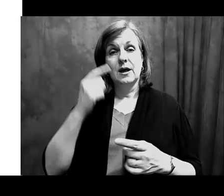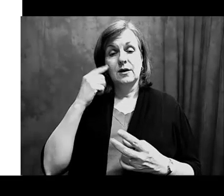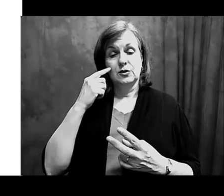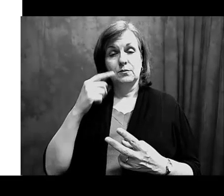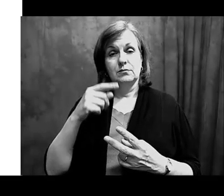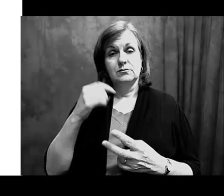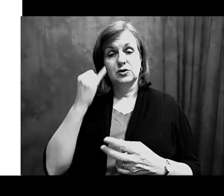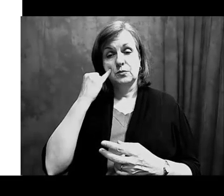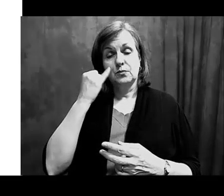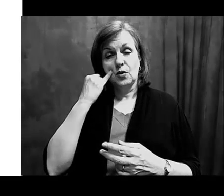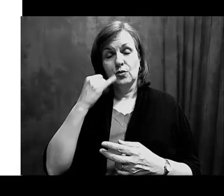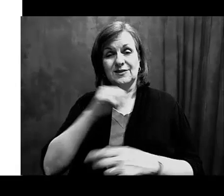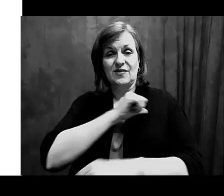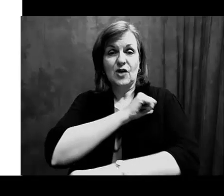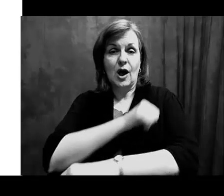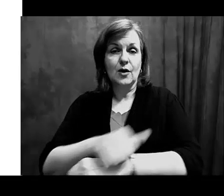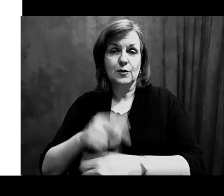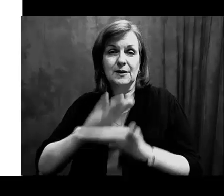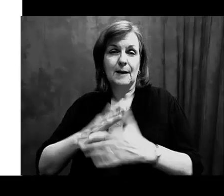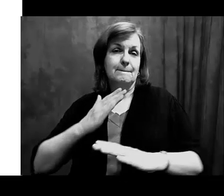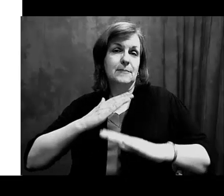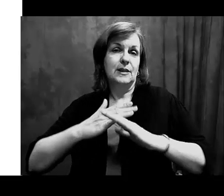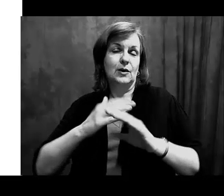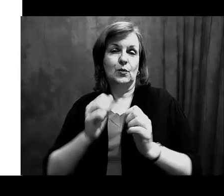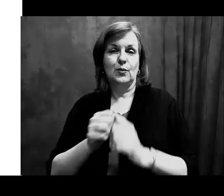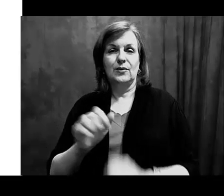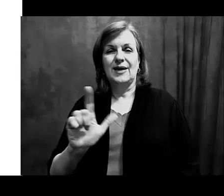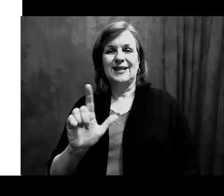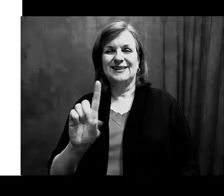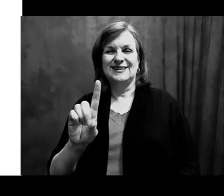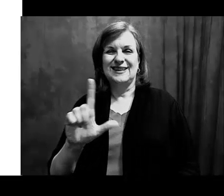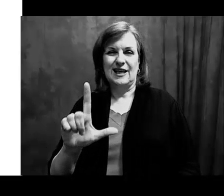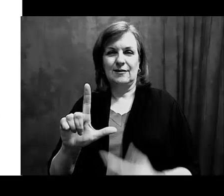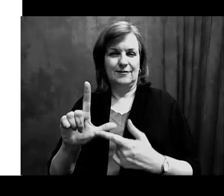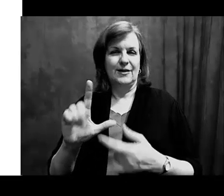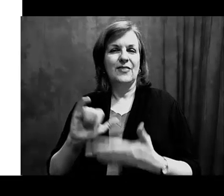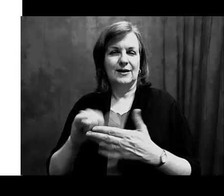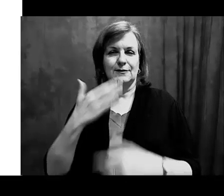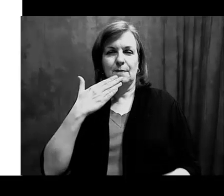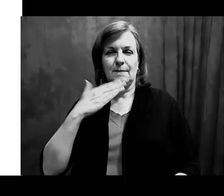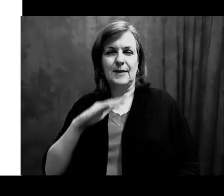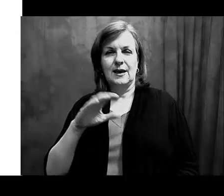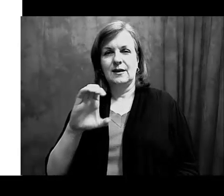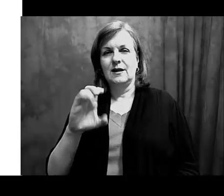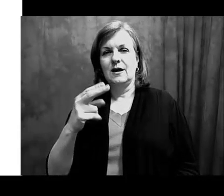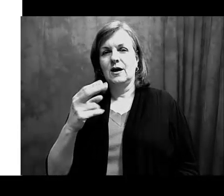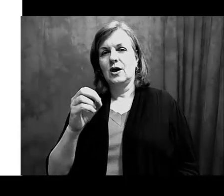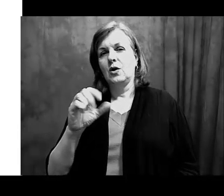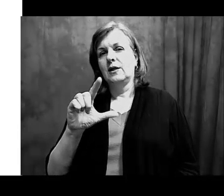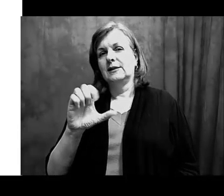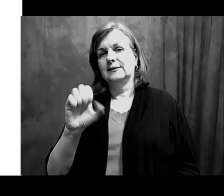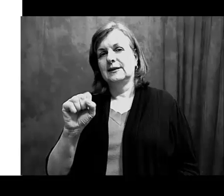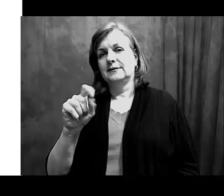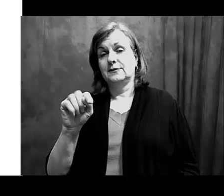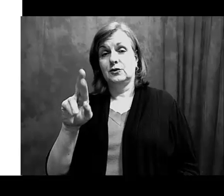you block those arteries with something like LDL here, or our bad cholesterol,